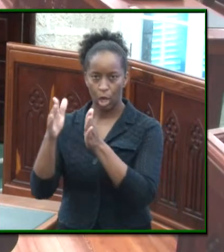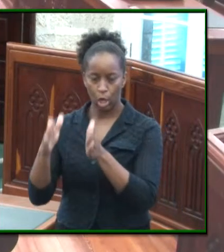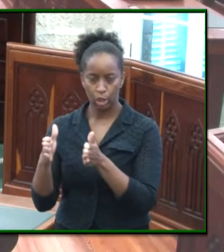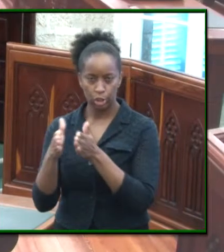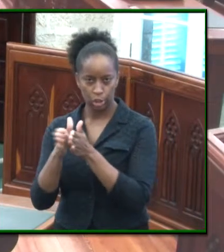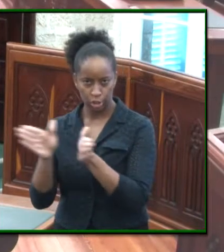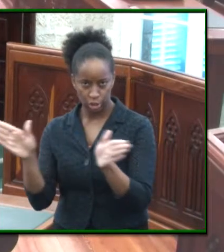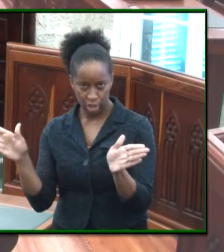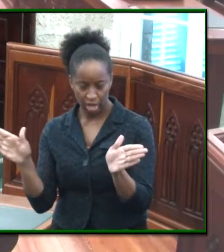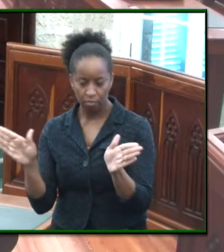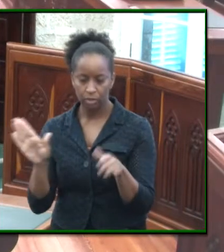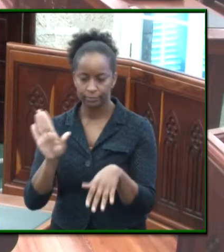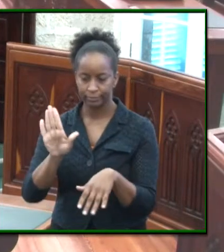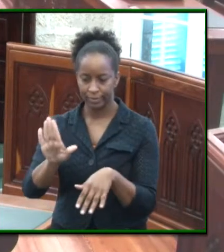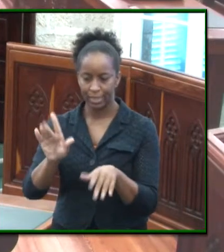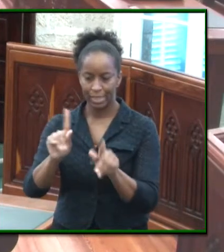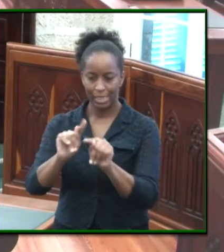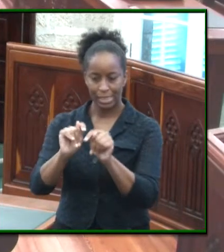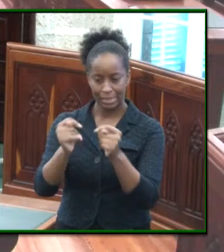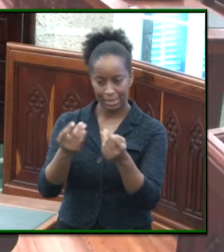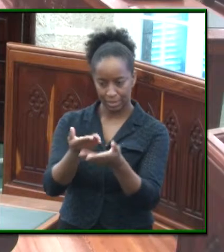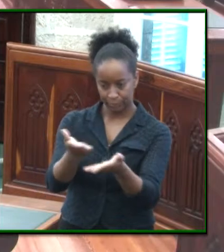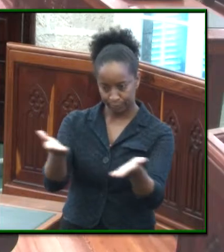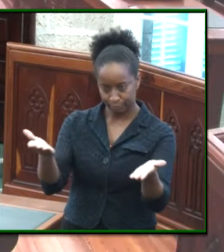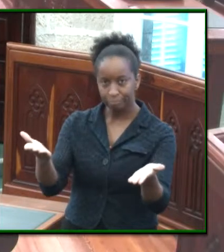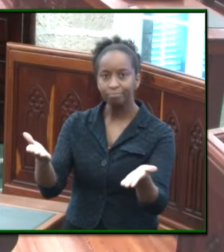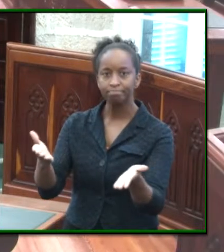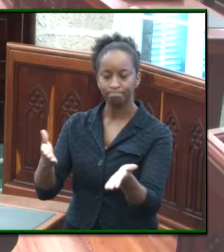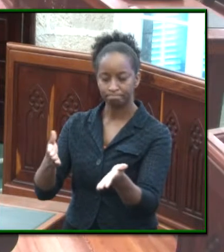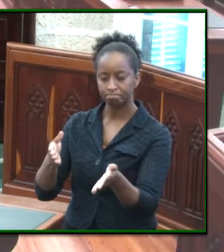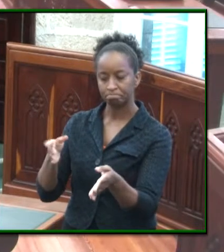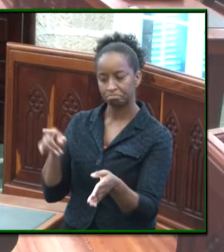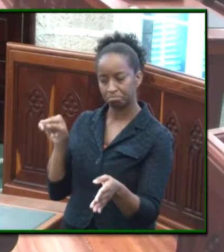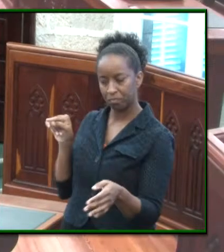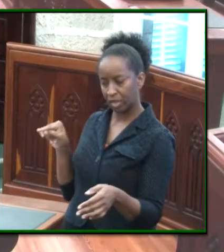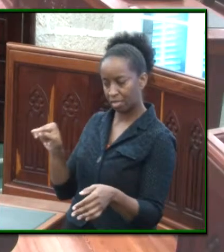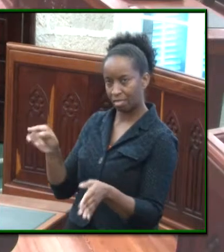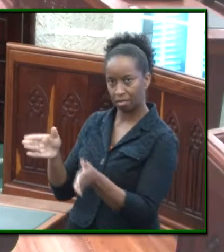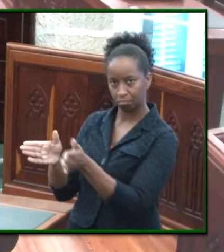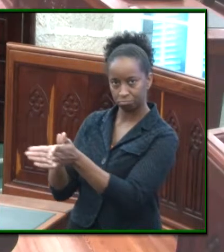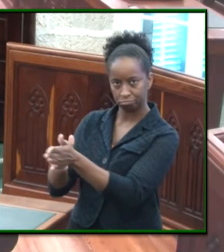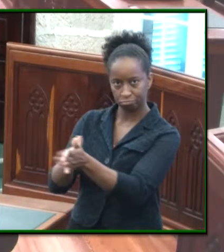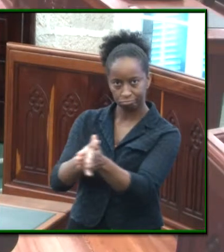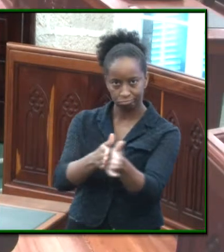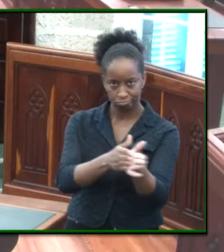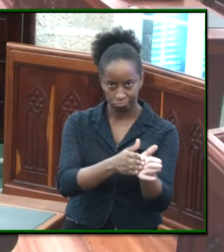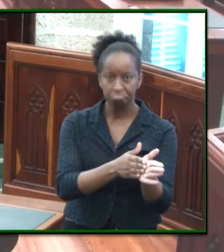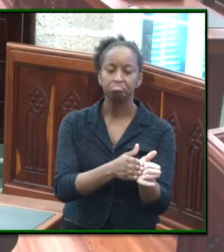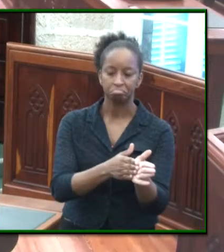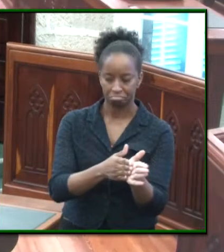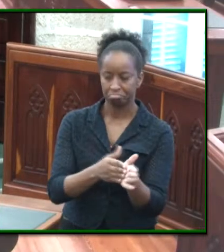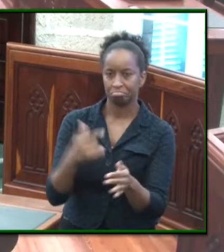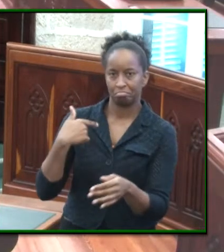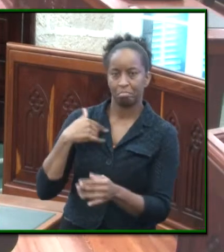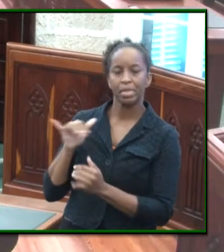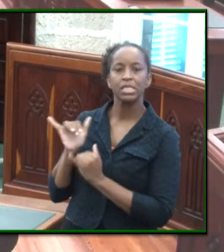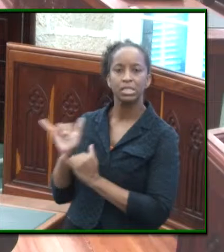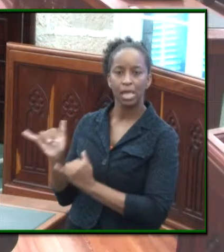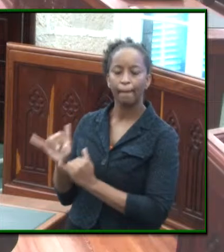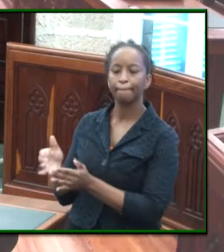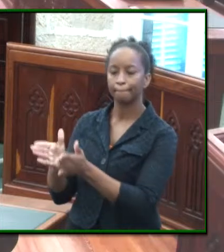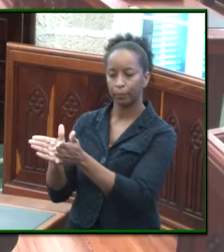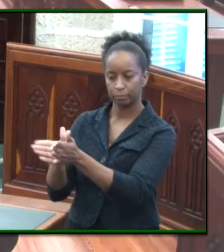excellent work they've been doing. Certainly at the CPC, I've been pleased with the large amount of